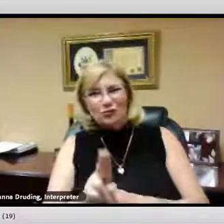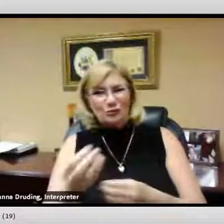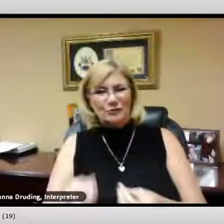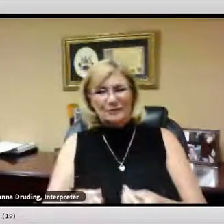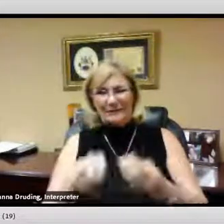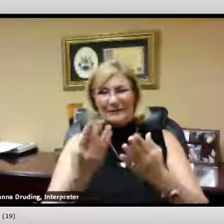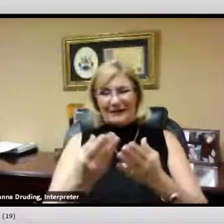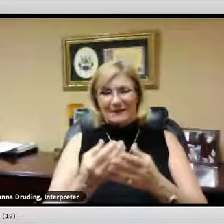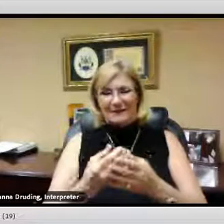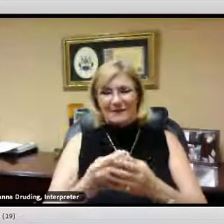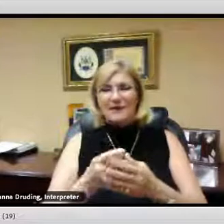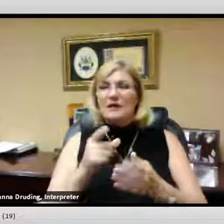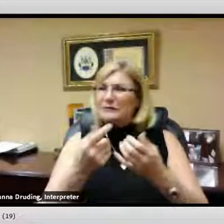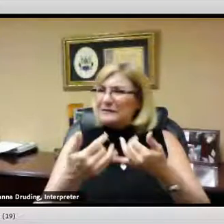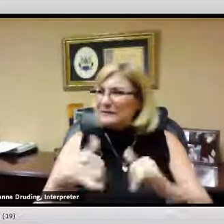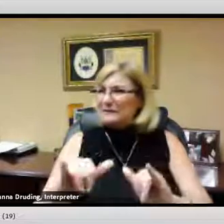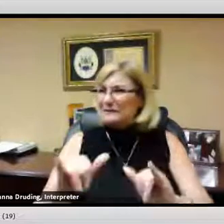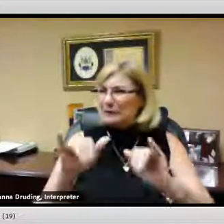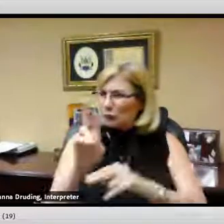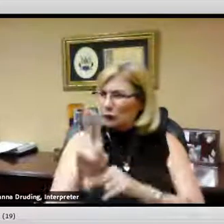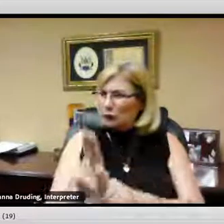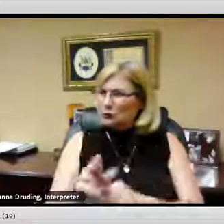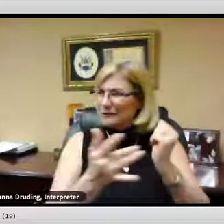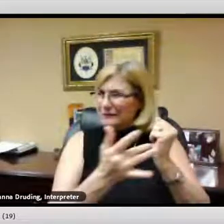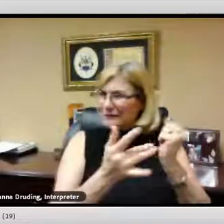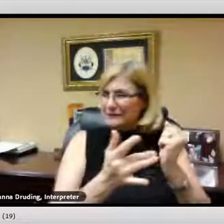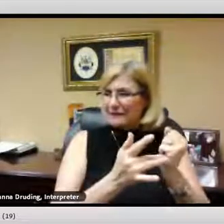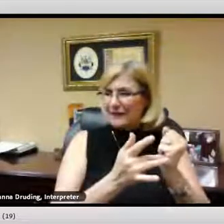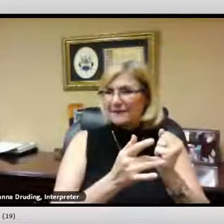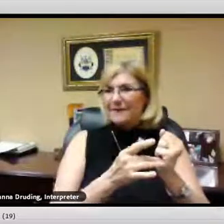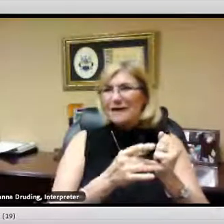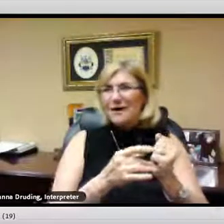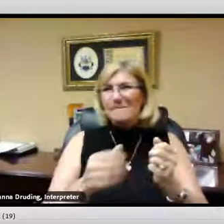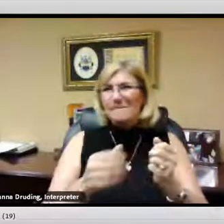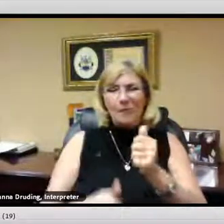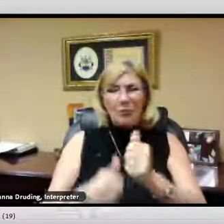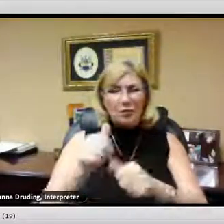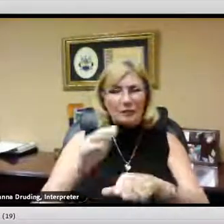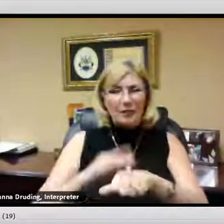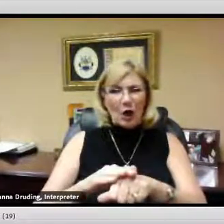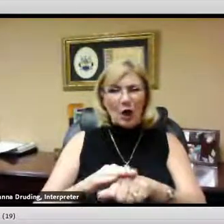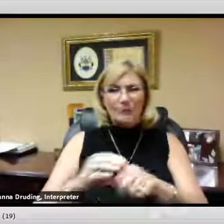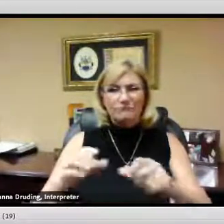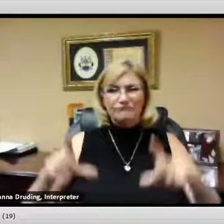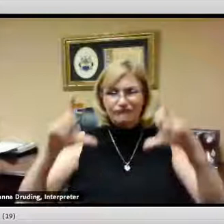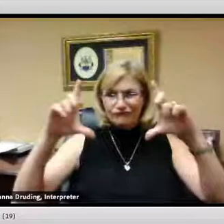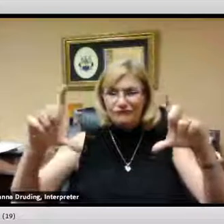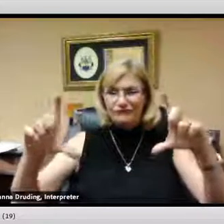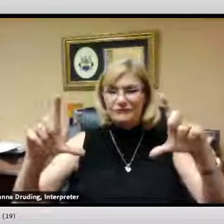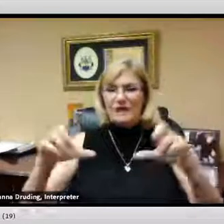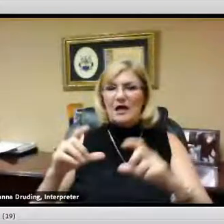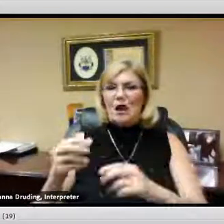still using a text-based system, mostly on dumb terminals on a local area network.